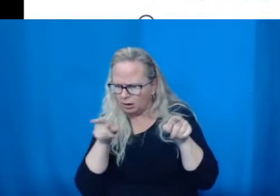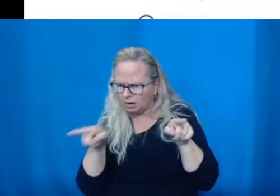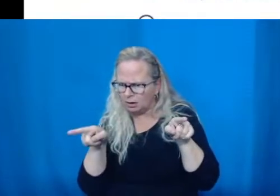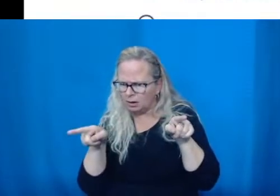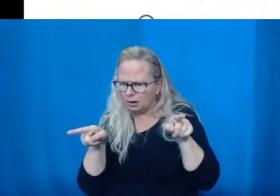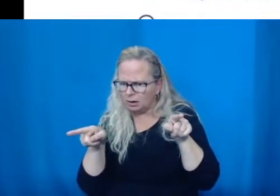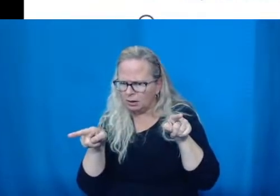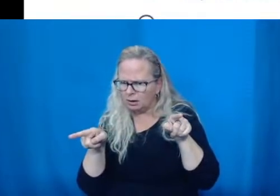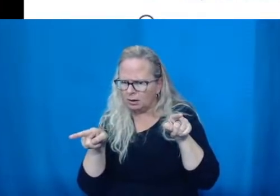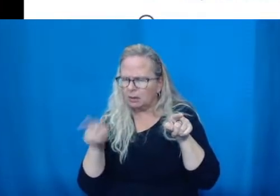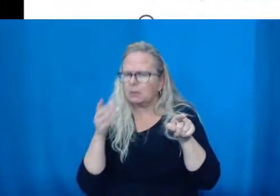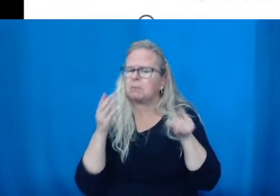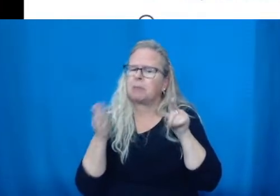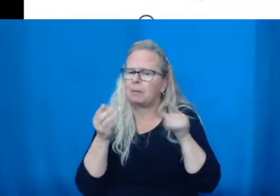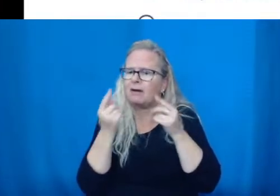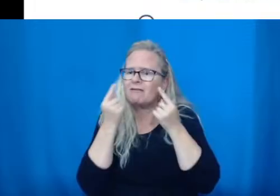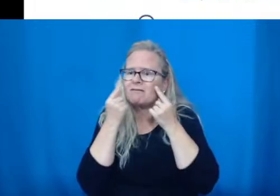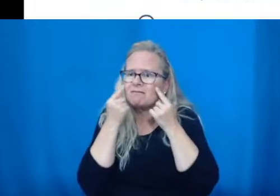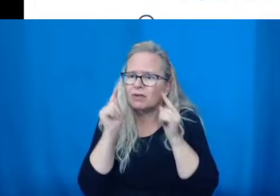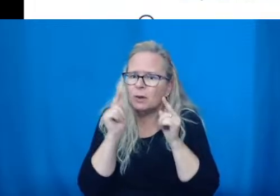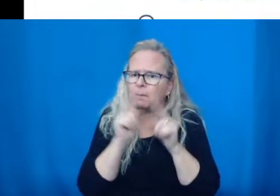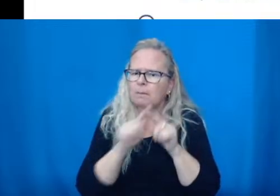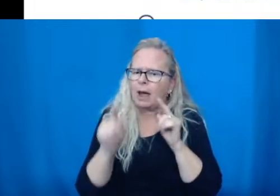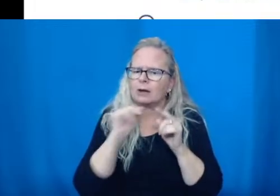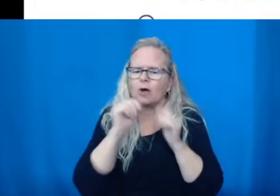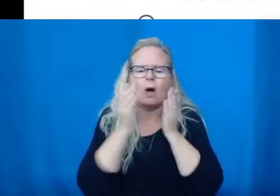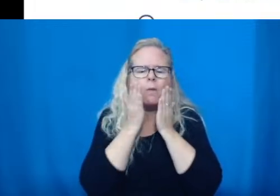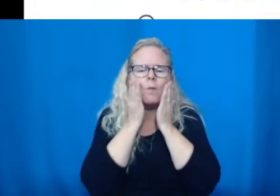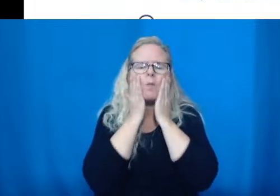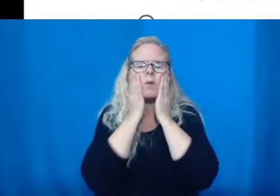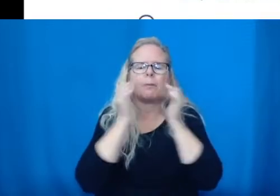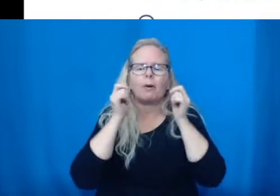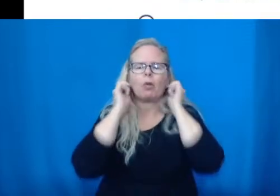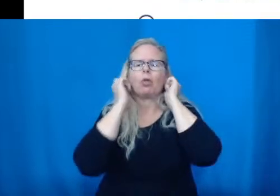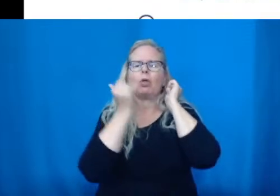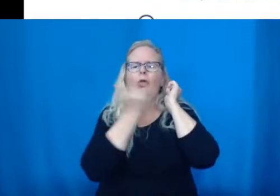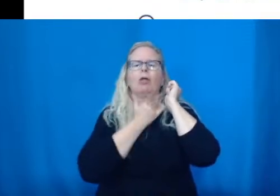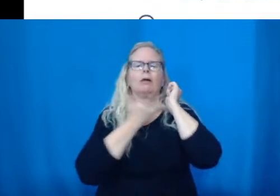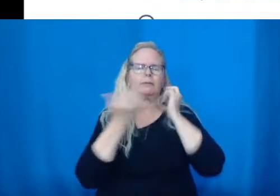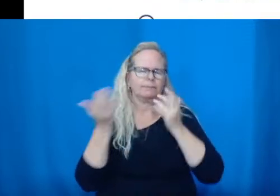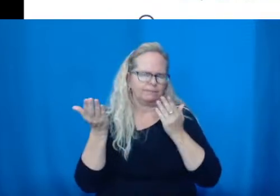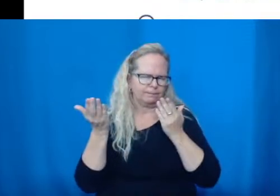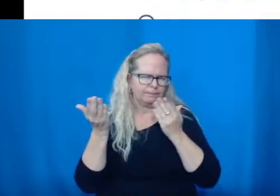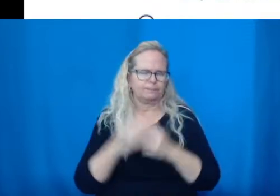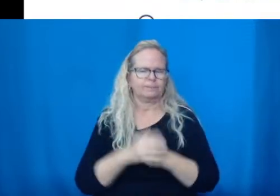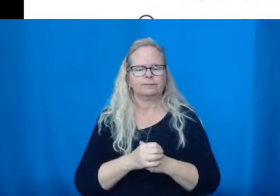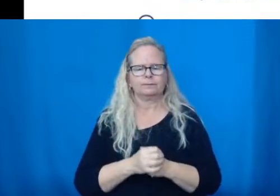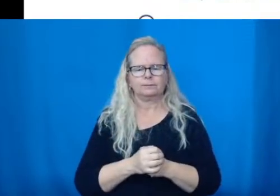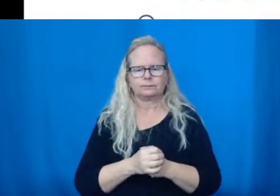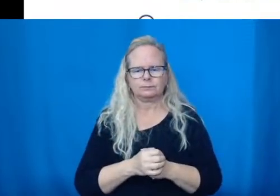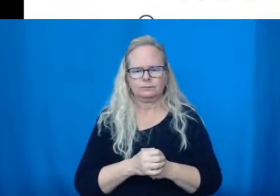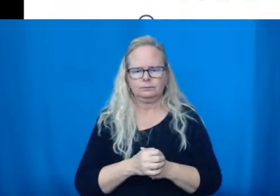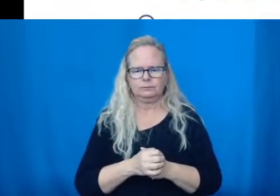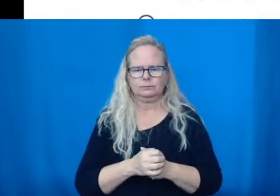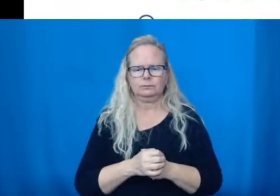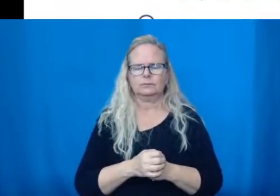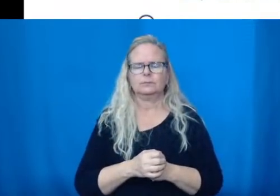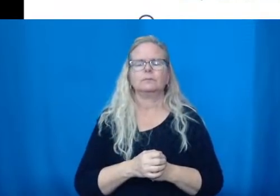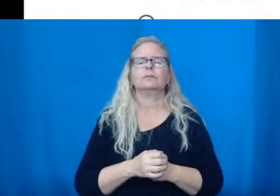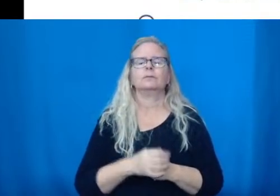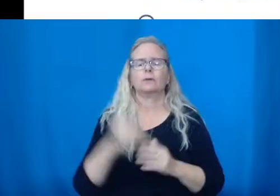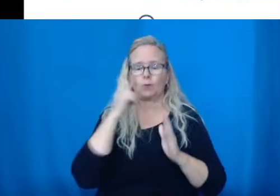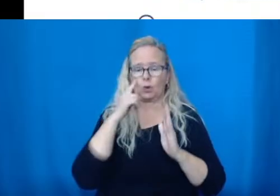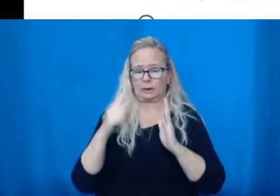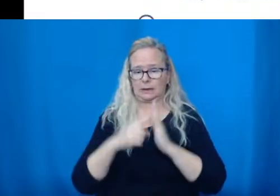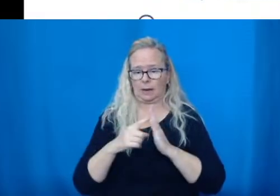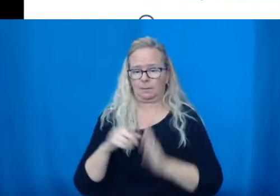product. One aspect of this is that ear loop type products, which, as Kevin mentioned, do not fit as well as the ones with the headbands